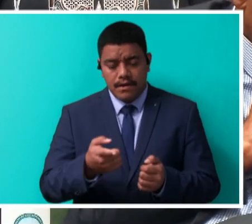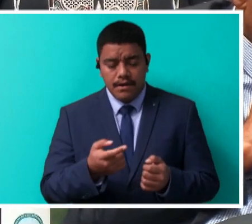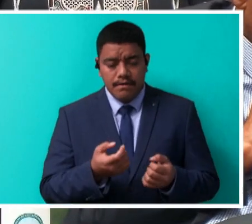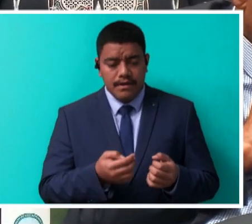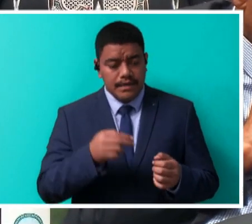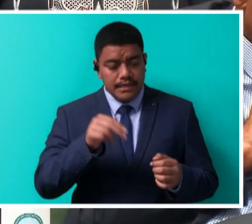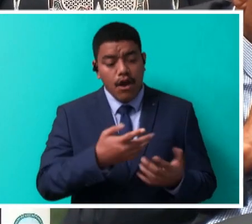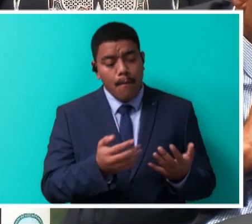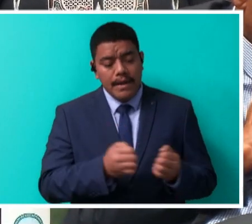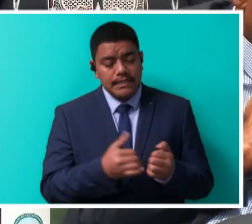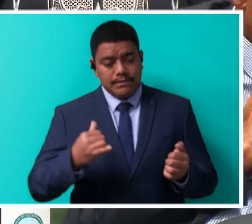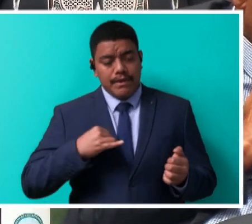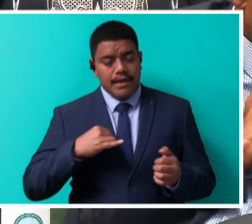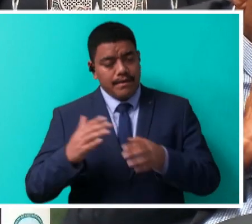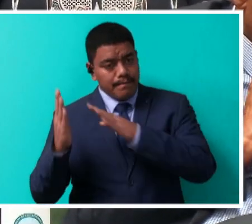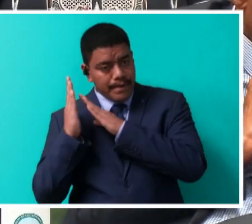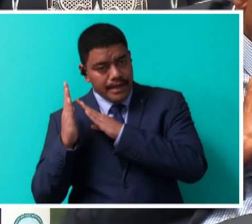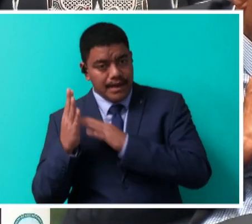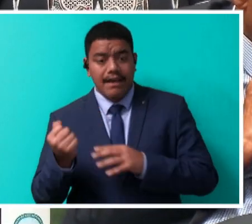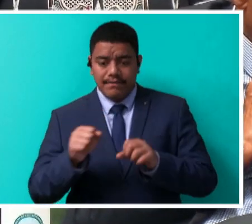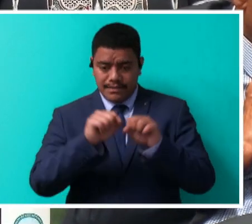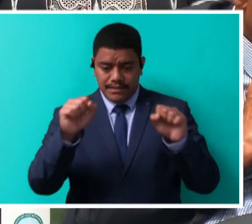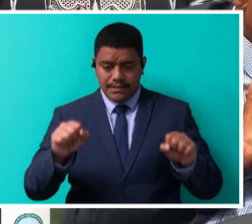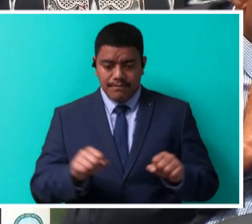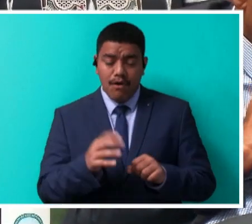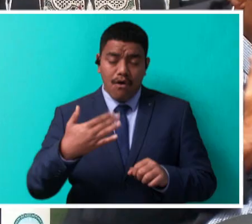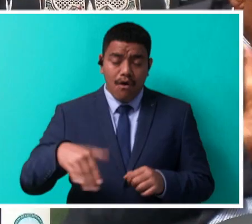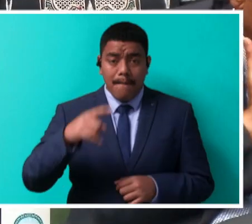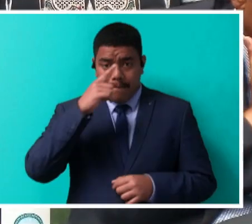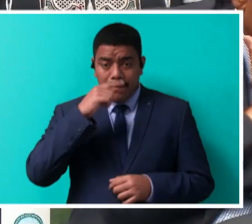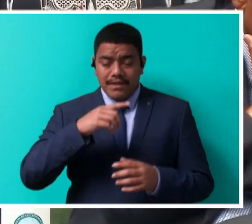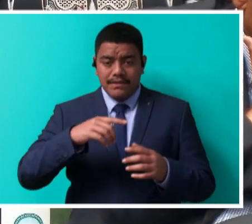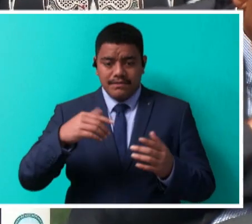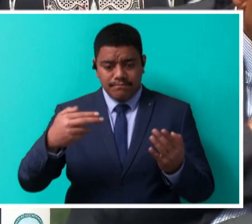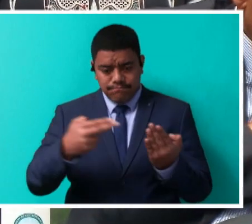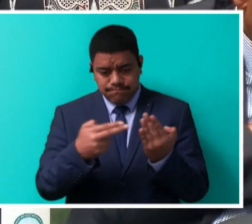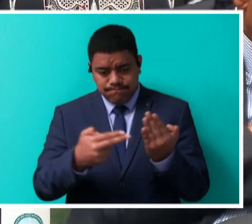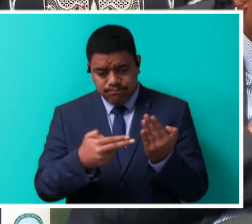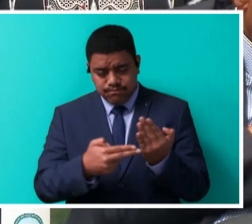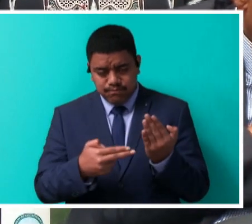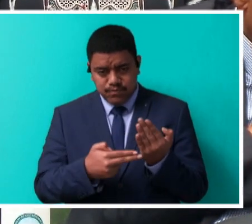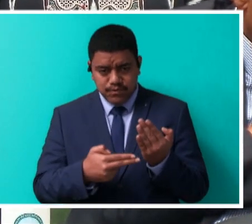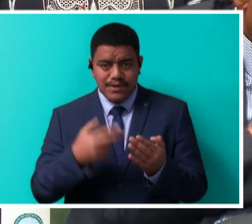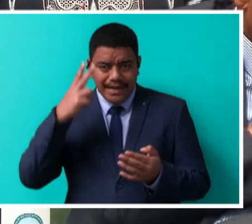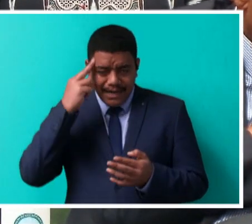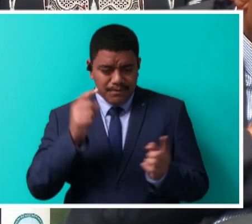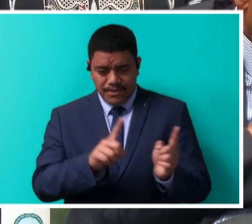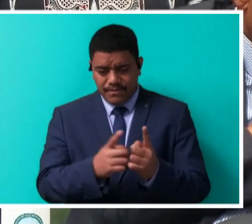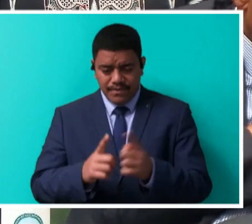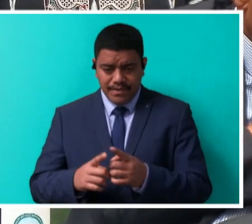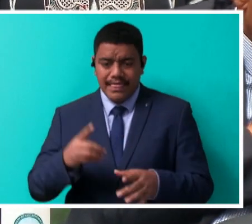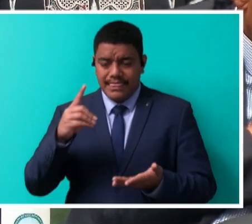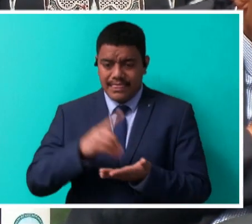prison. They have a system where all the inmates' details are logged in, their names, the